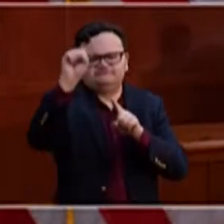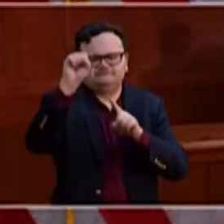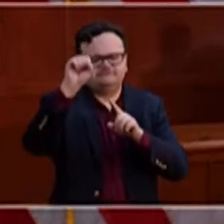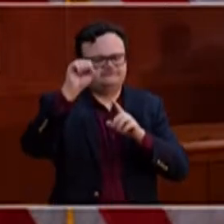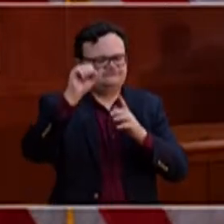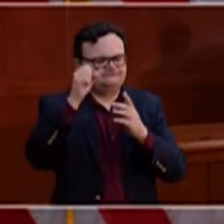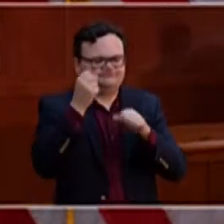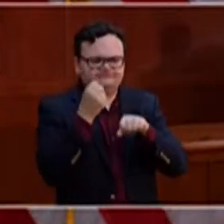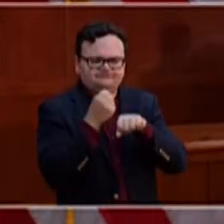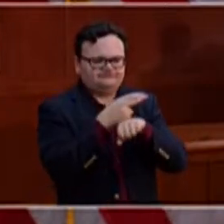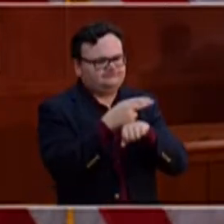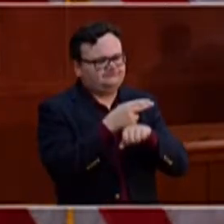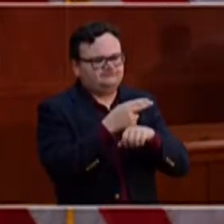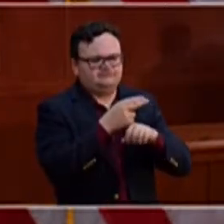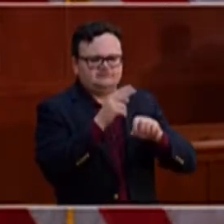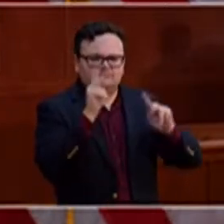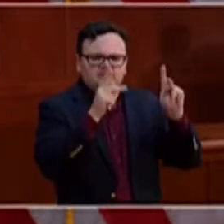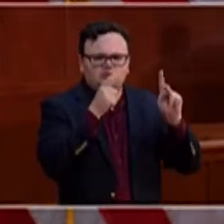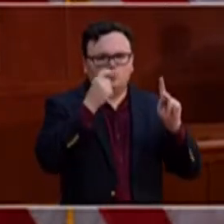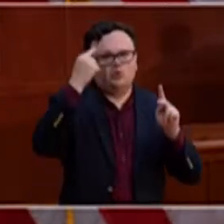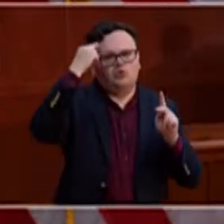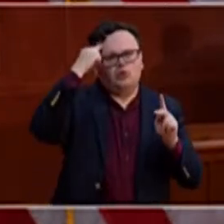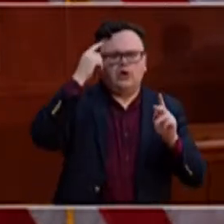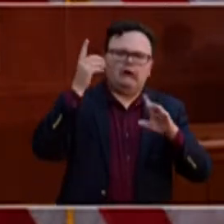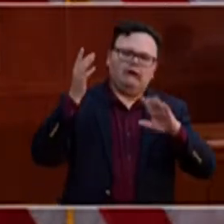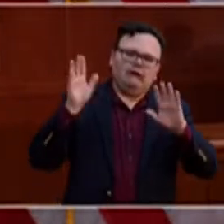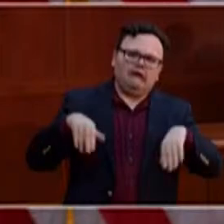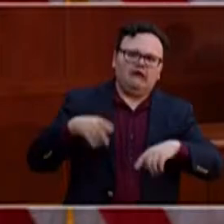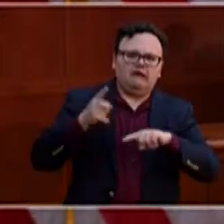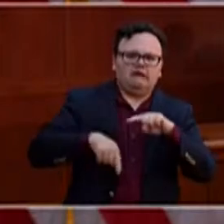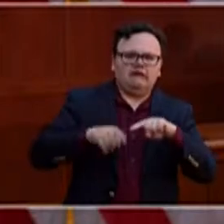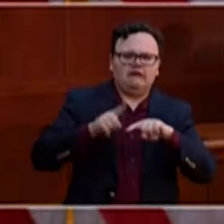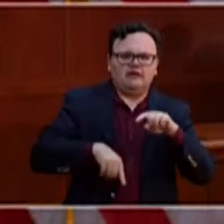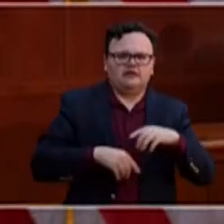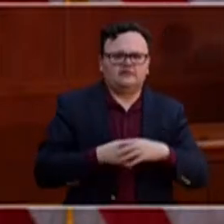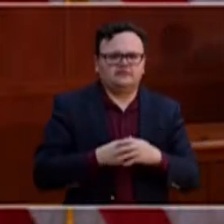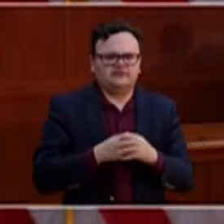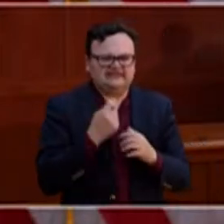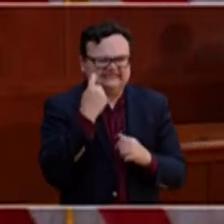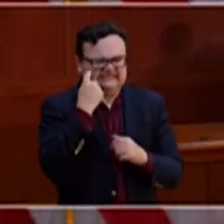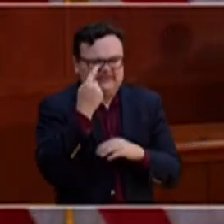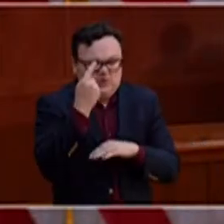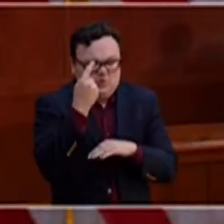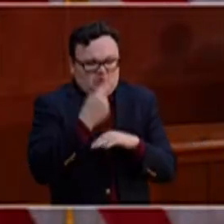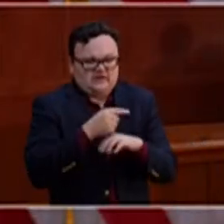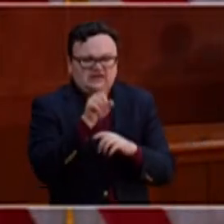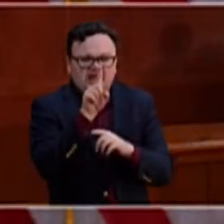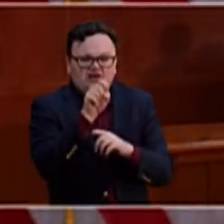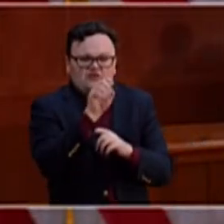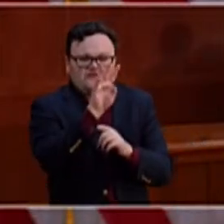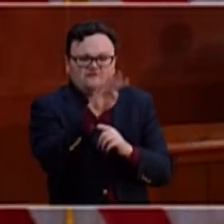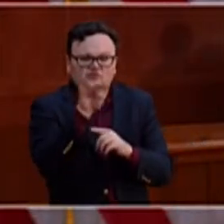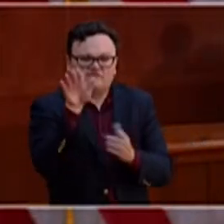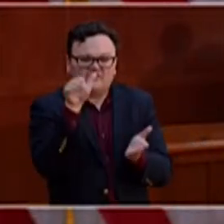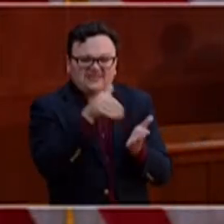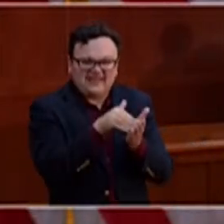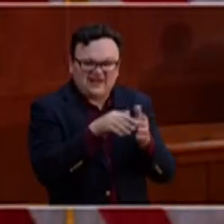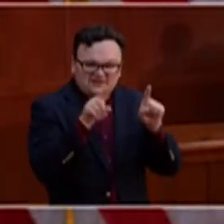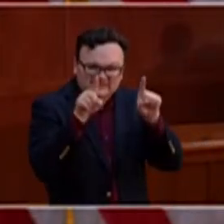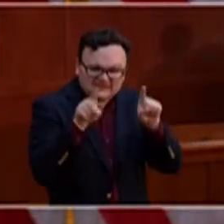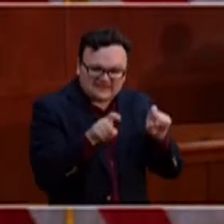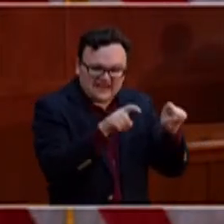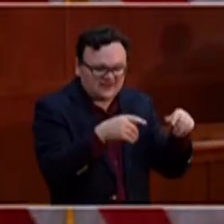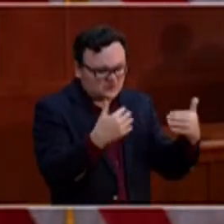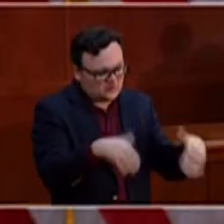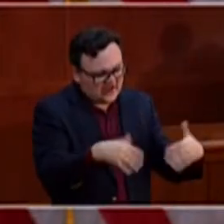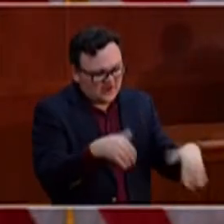only, I think, 75,000. But, we had 144,000 tests in one day that were done. We have had 100,000